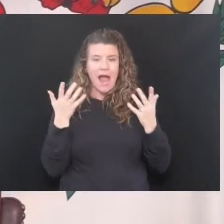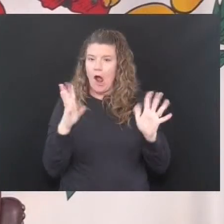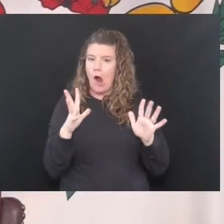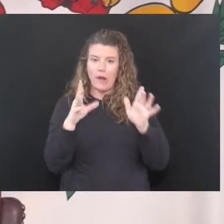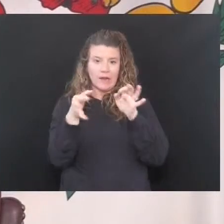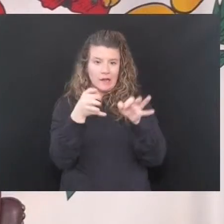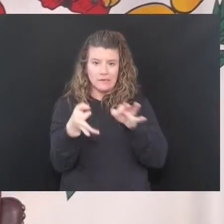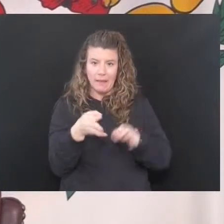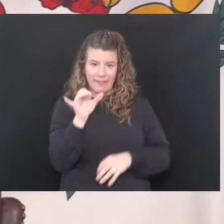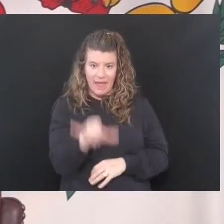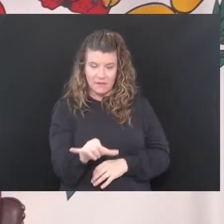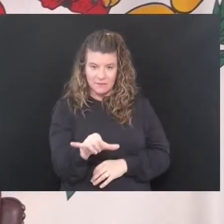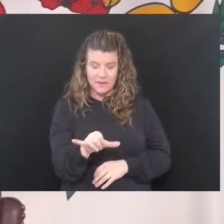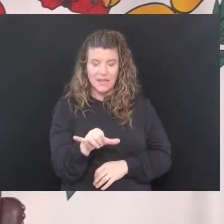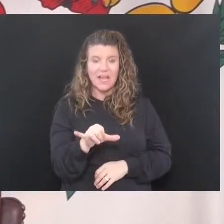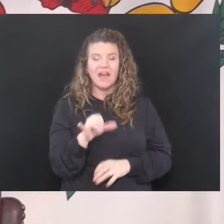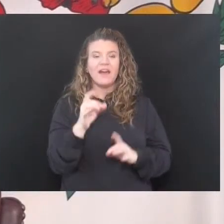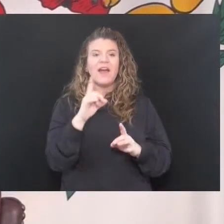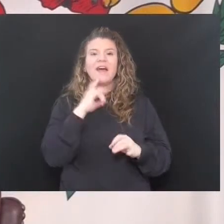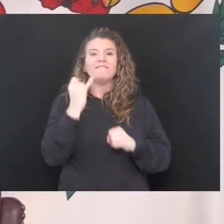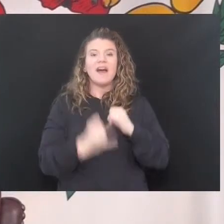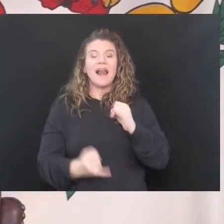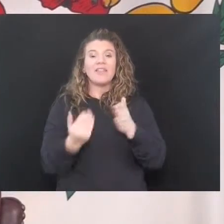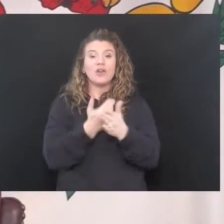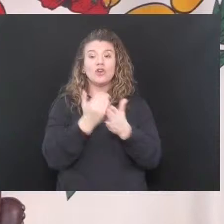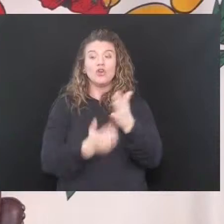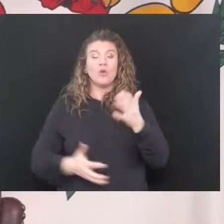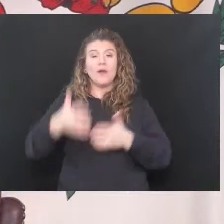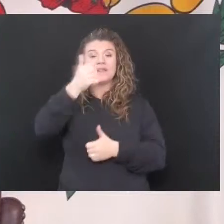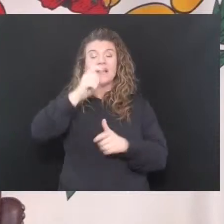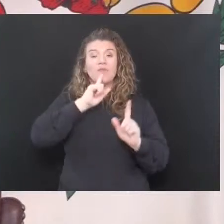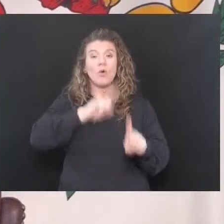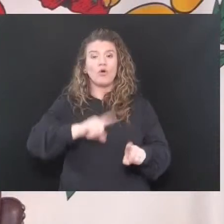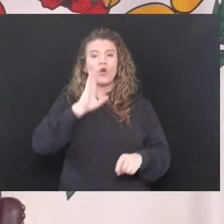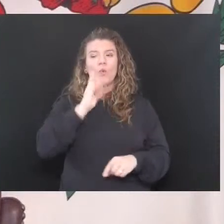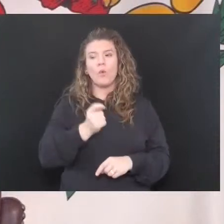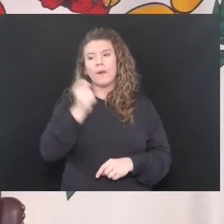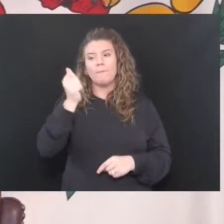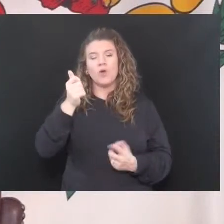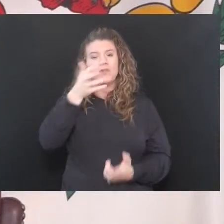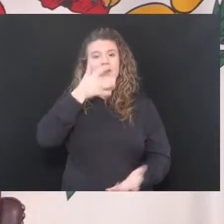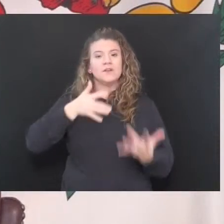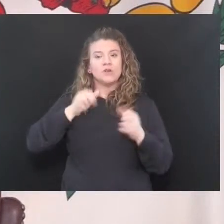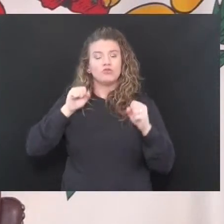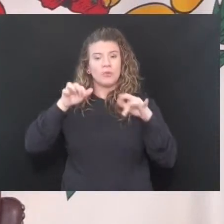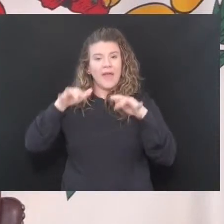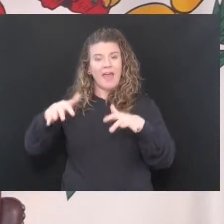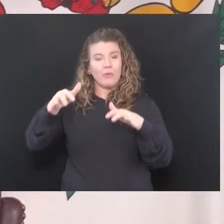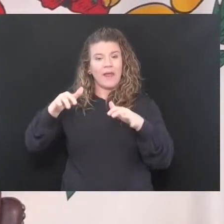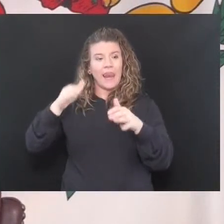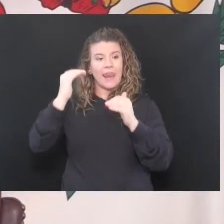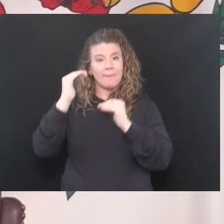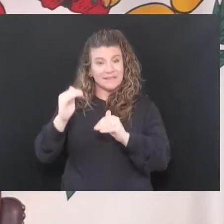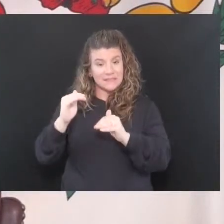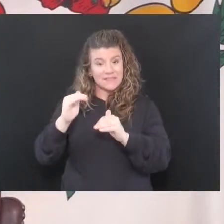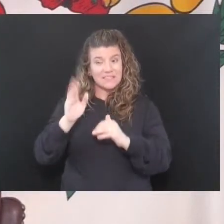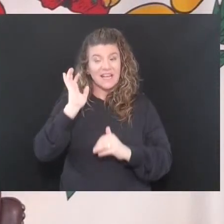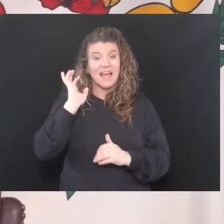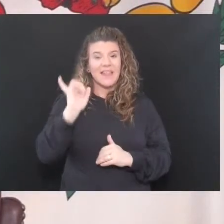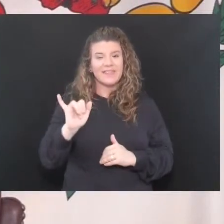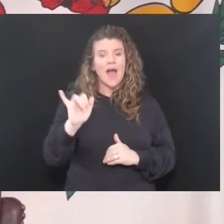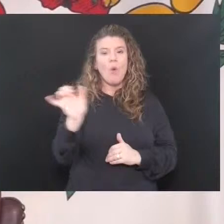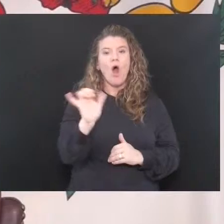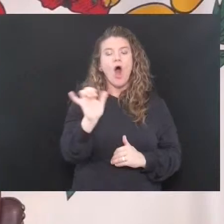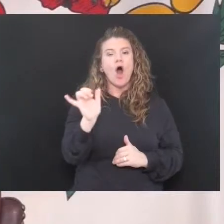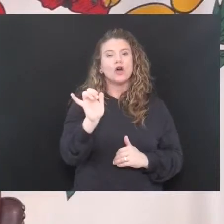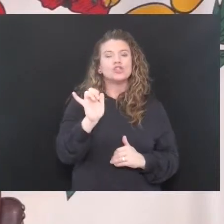second ago. Finally, the new executive order will remove the social gathering limitations. This order will